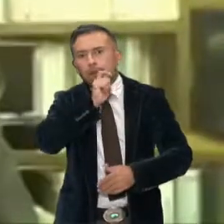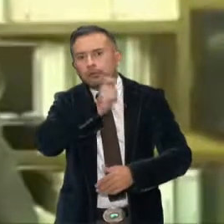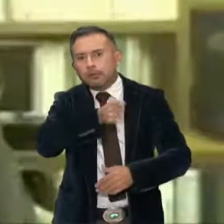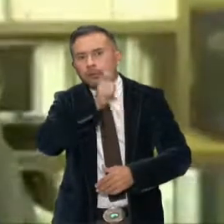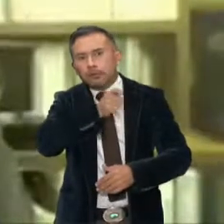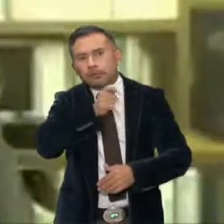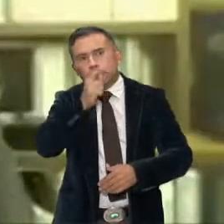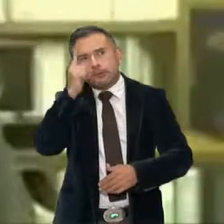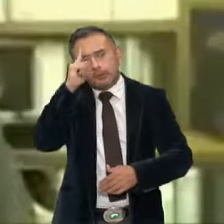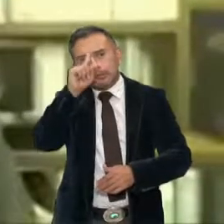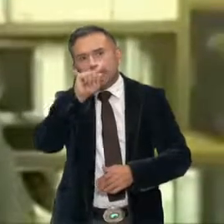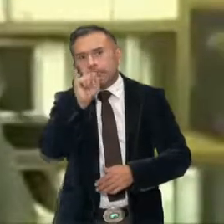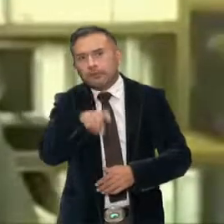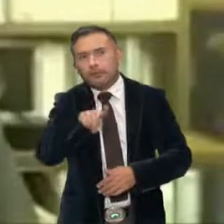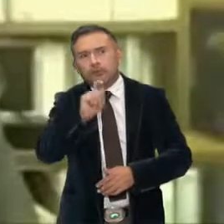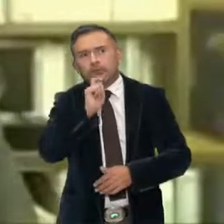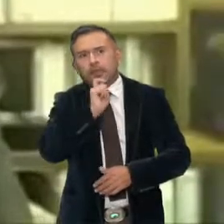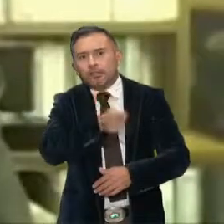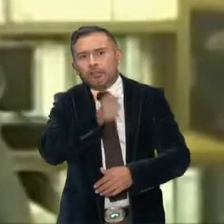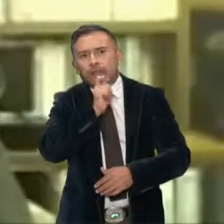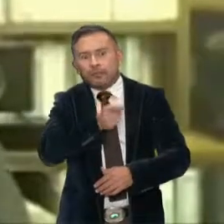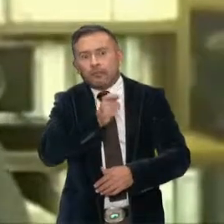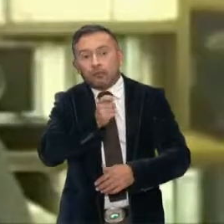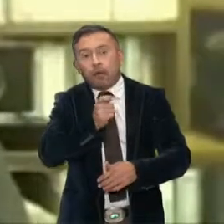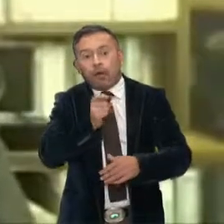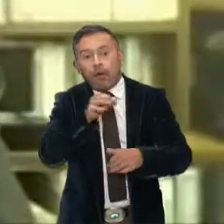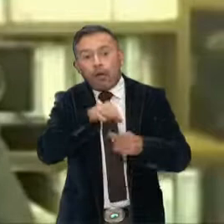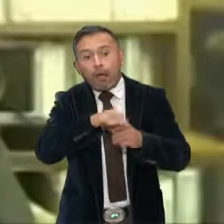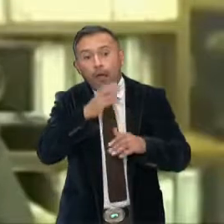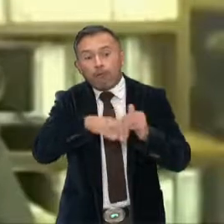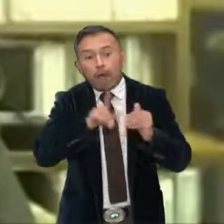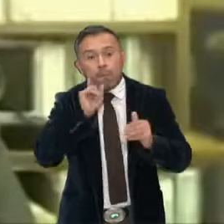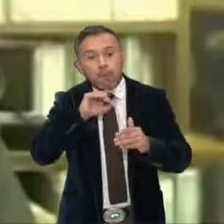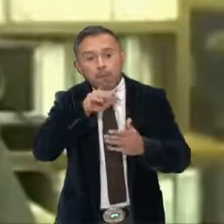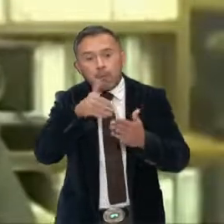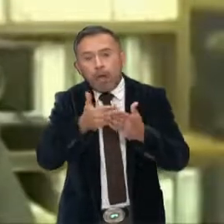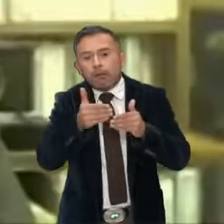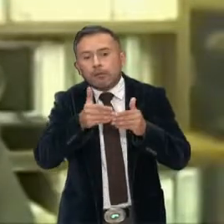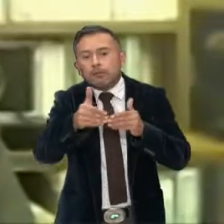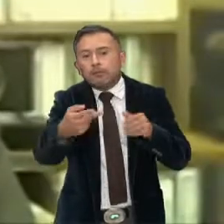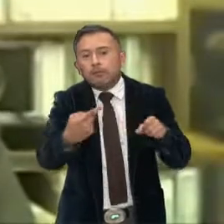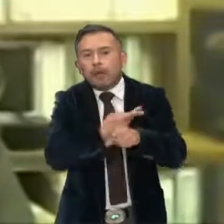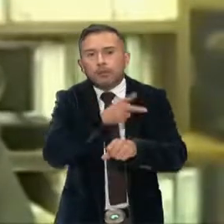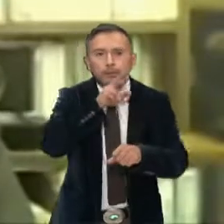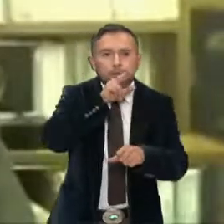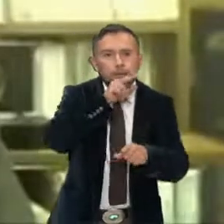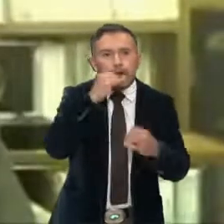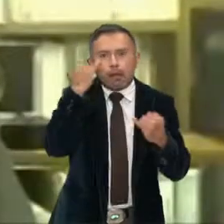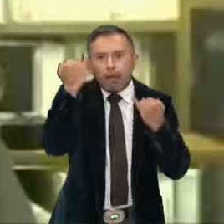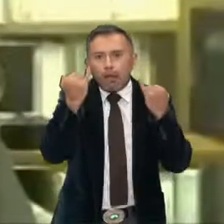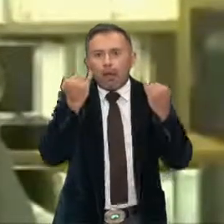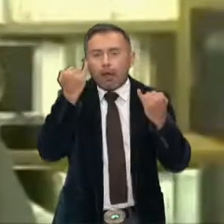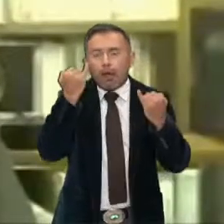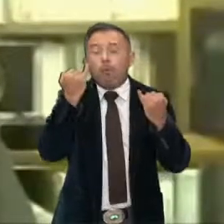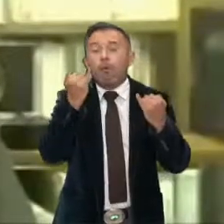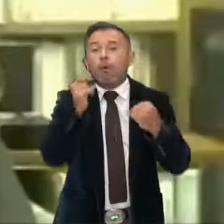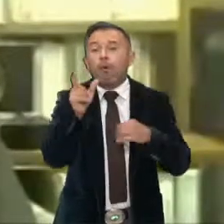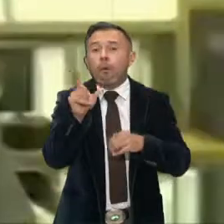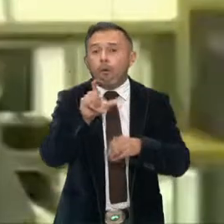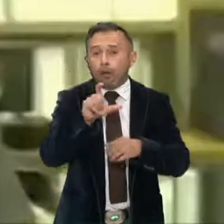of course, as to how the post-election scenario was going to be. But certainly